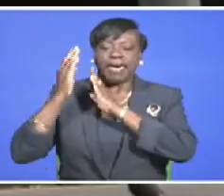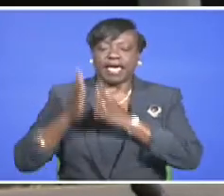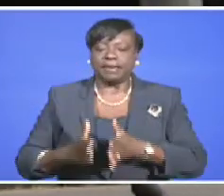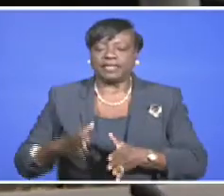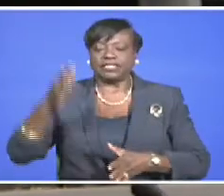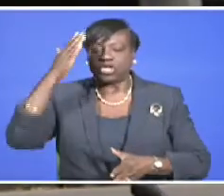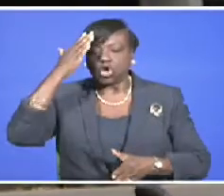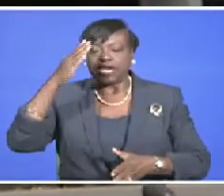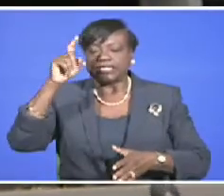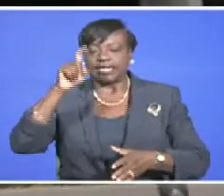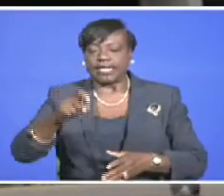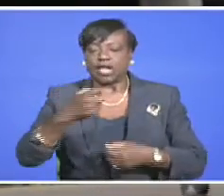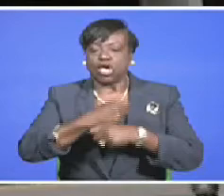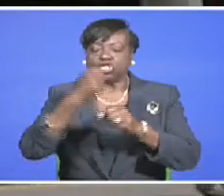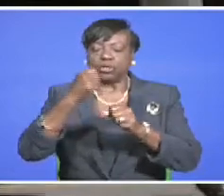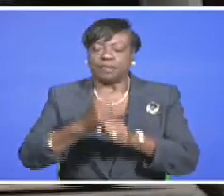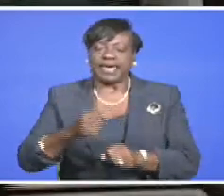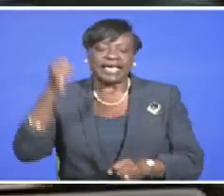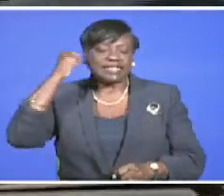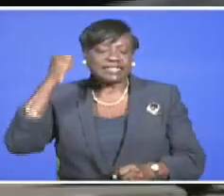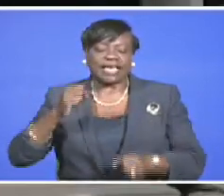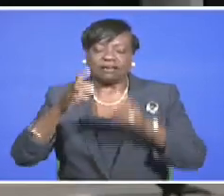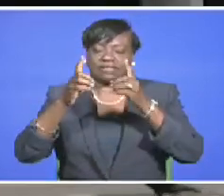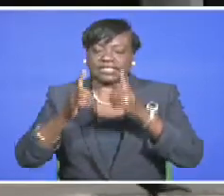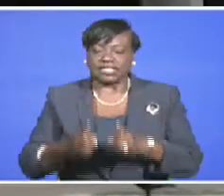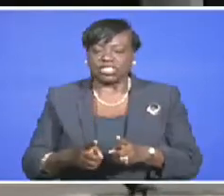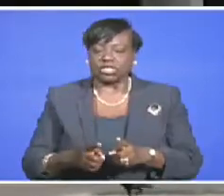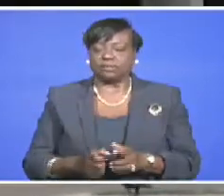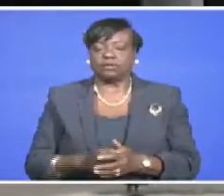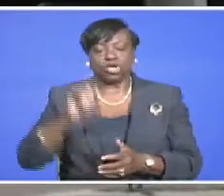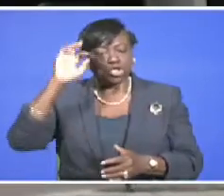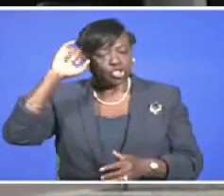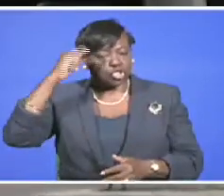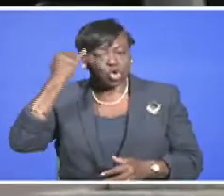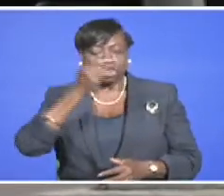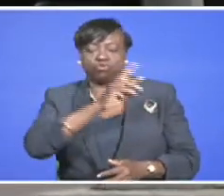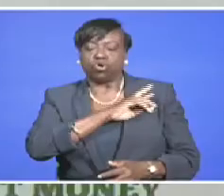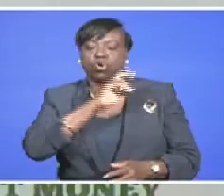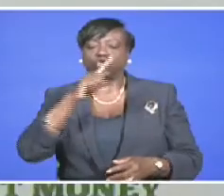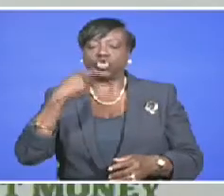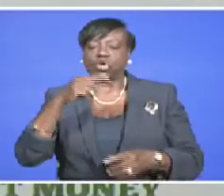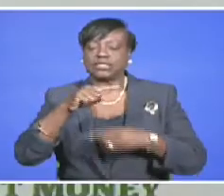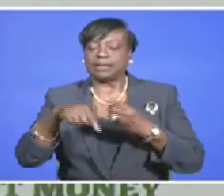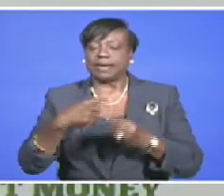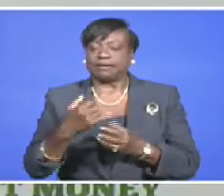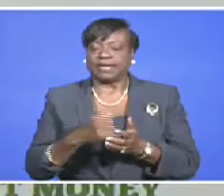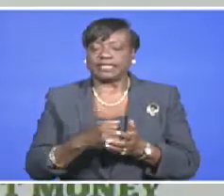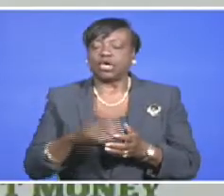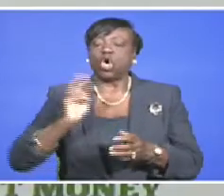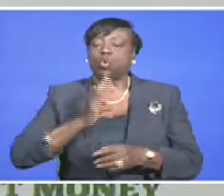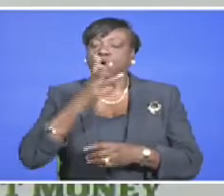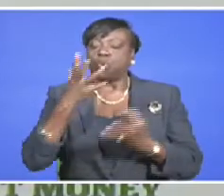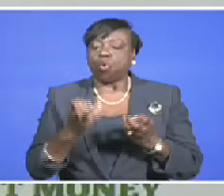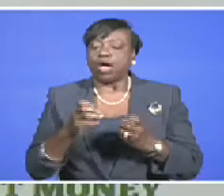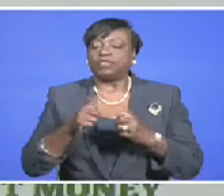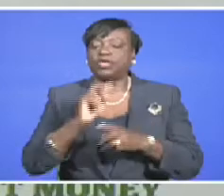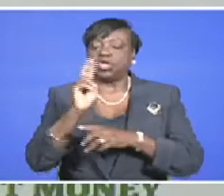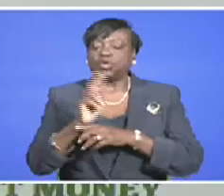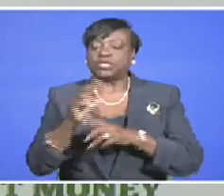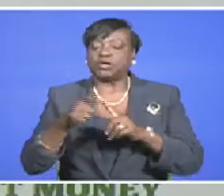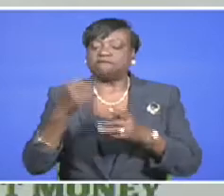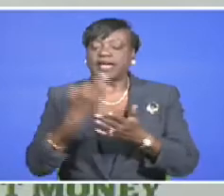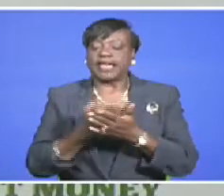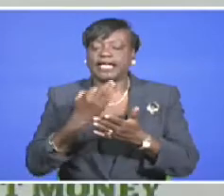sound decisions. Governor John Rowell on the premise of the campaign. We want the users of financial products and